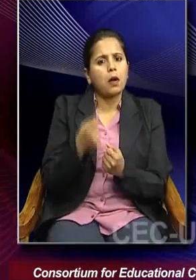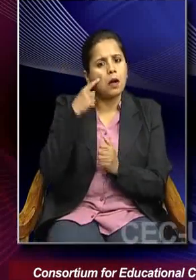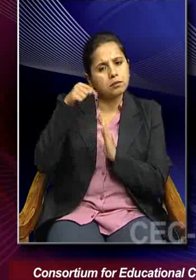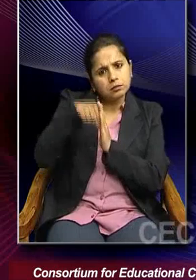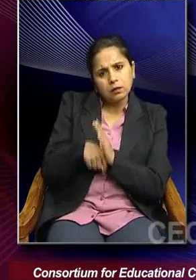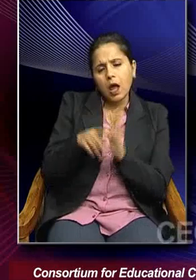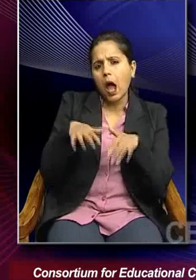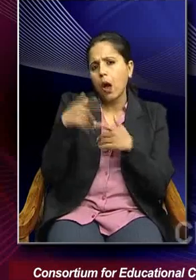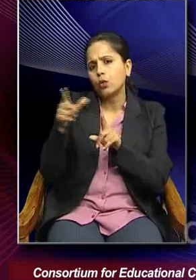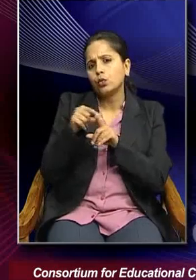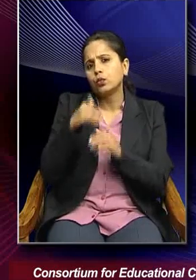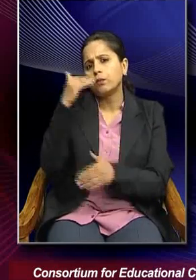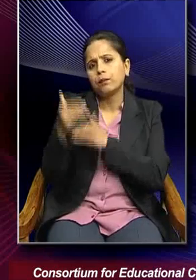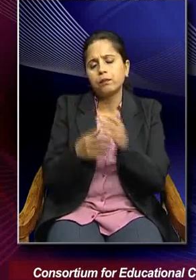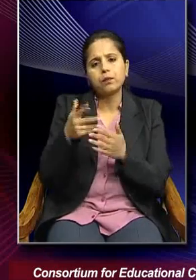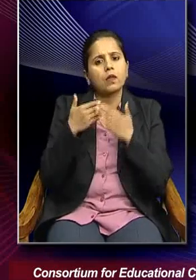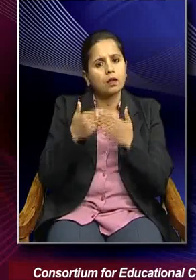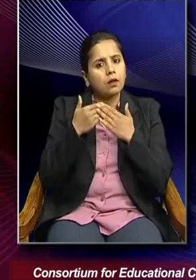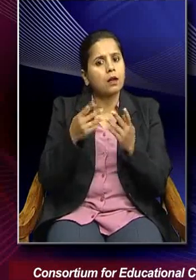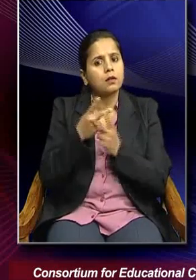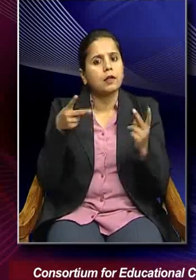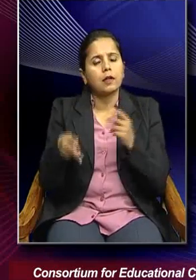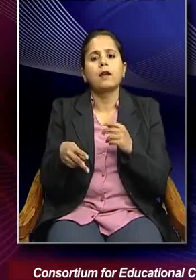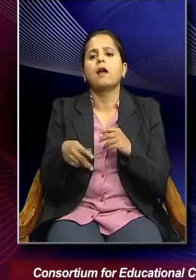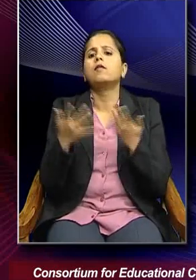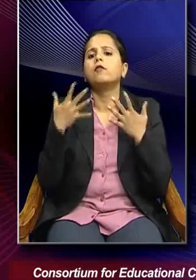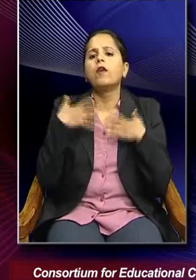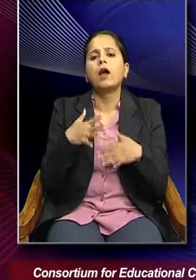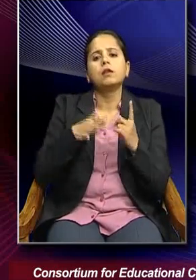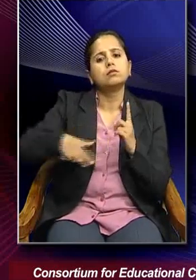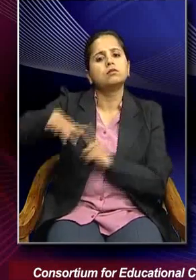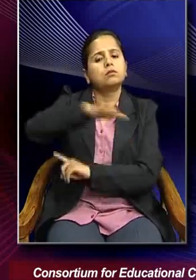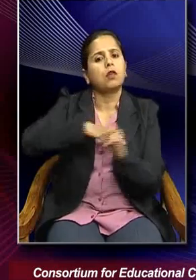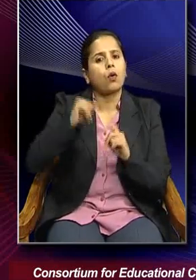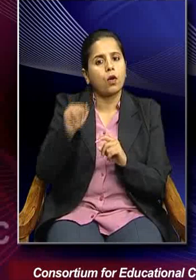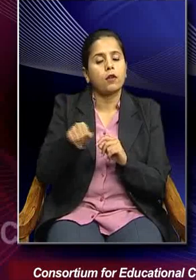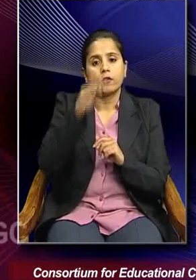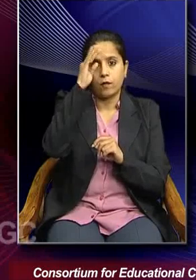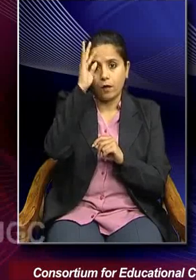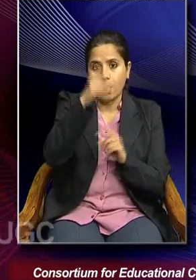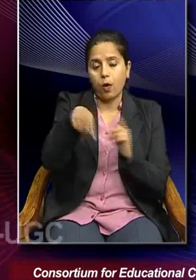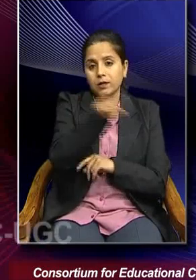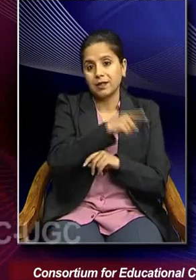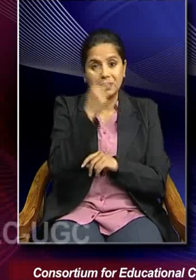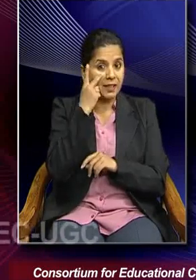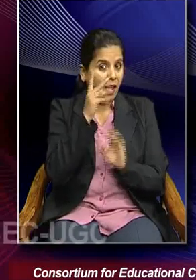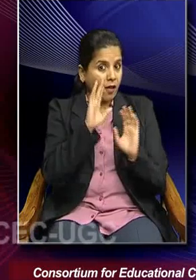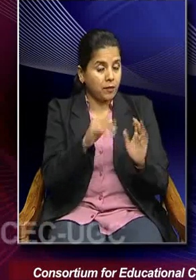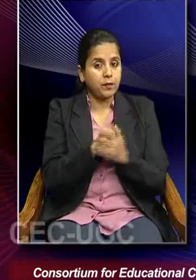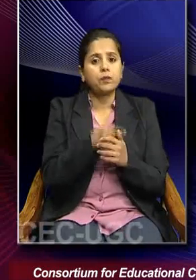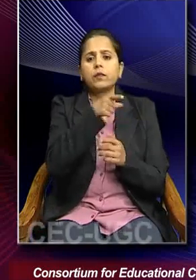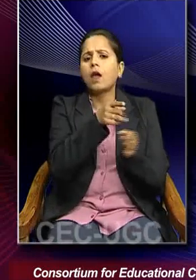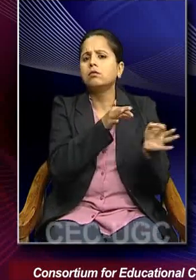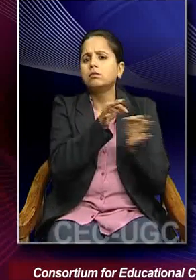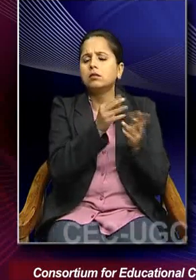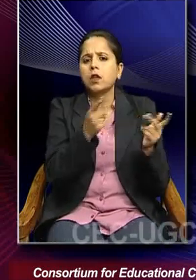it operates through the study of physical phenomena. Philosophy, on the other hand, deals